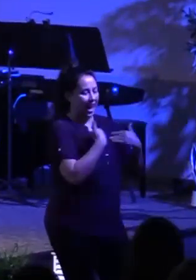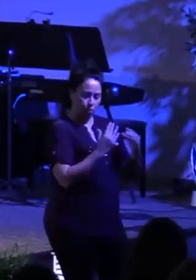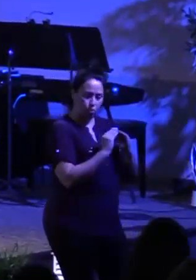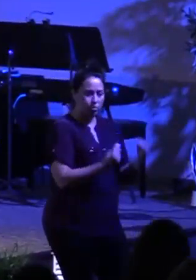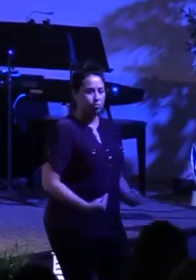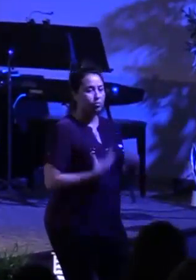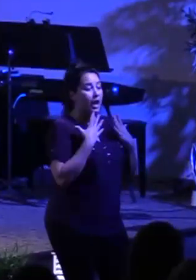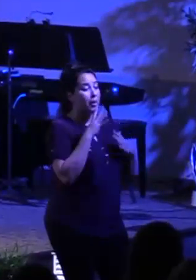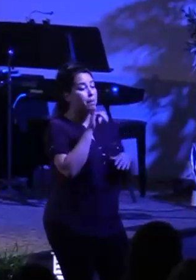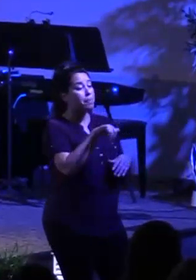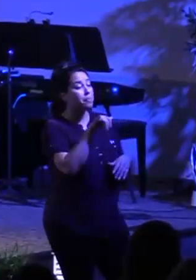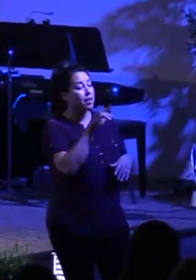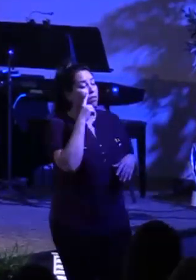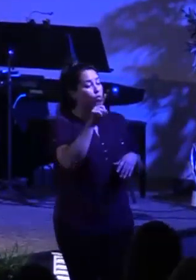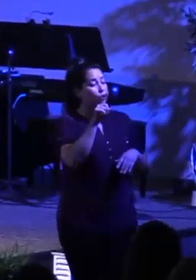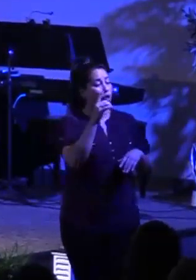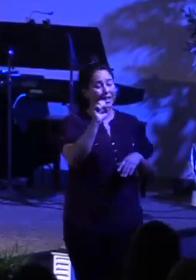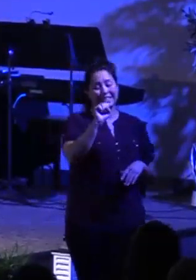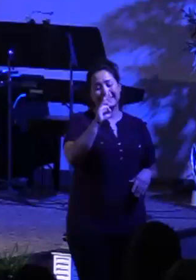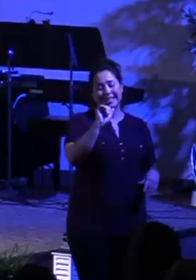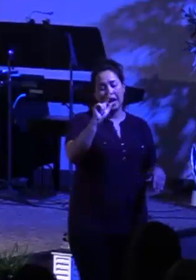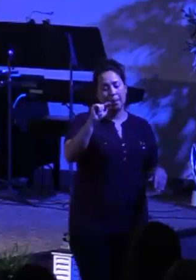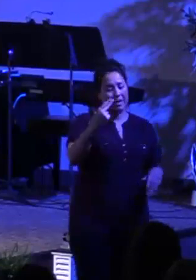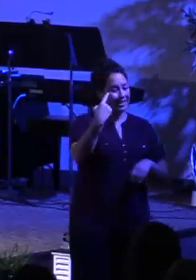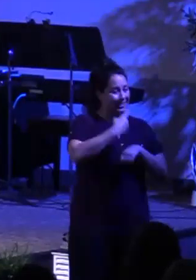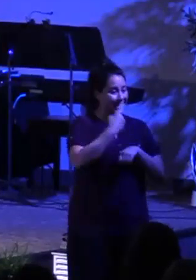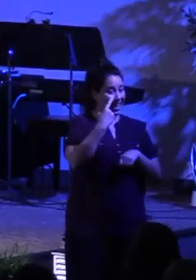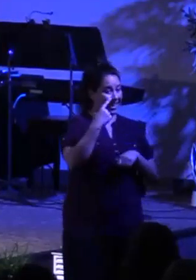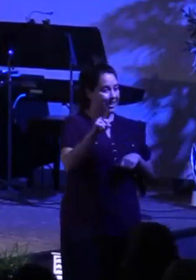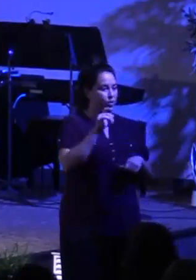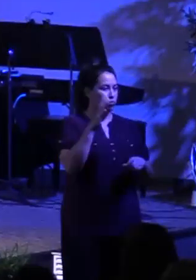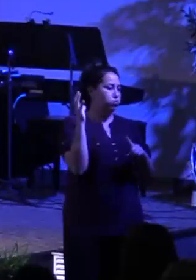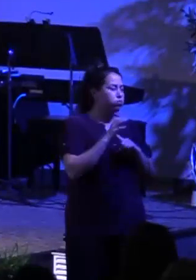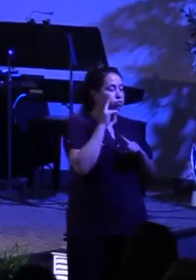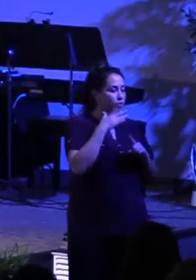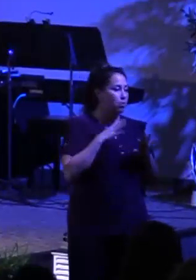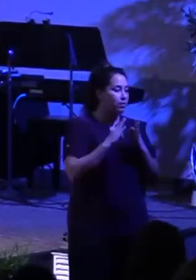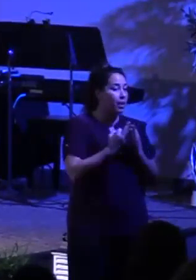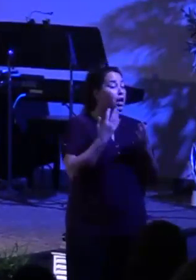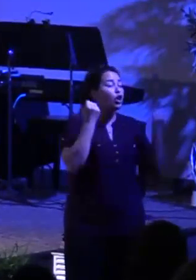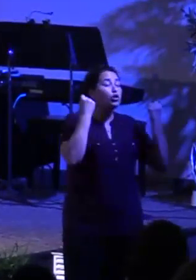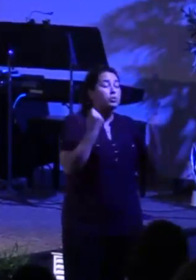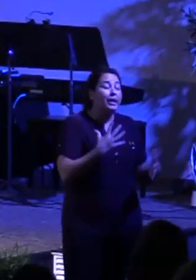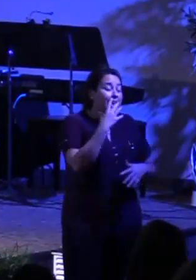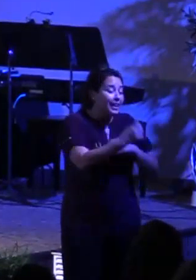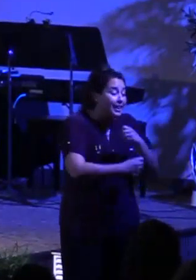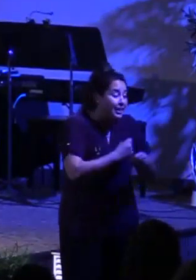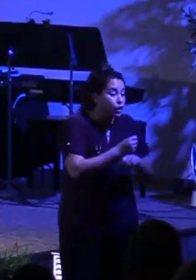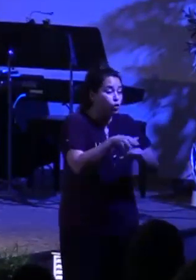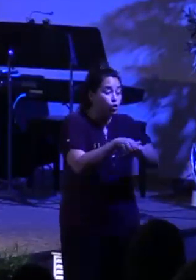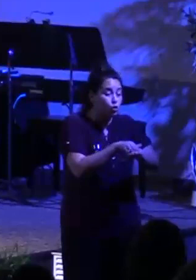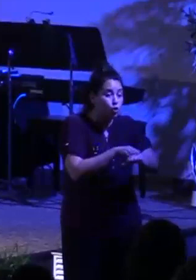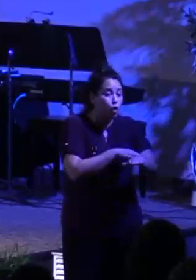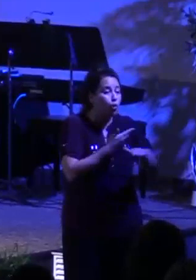deal for me and my family. And it took years to slowly build and develop. But what it does is, in a